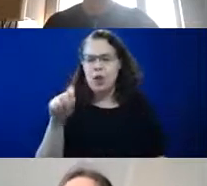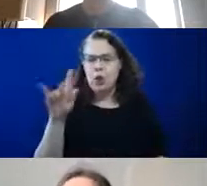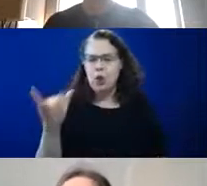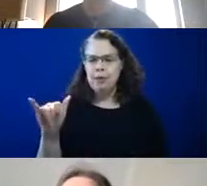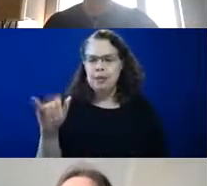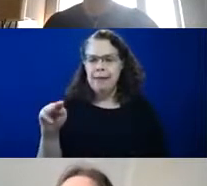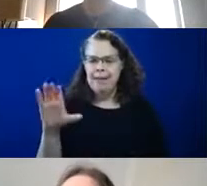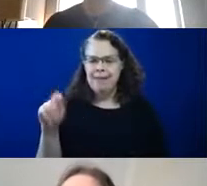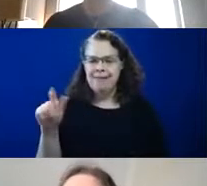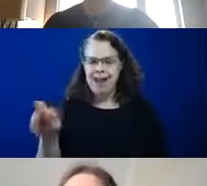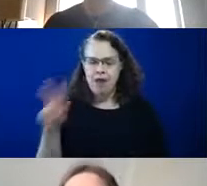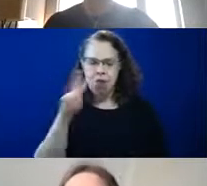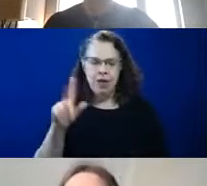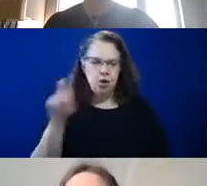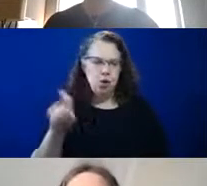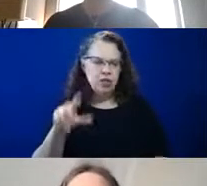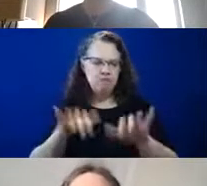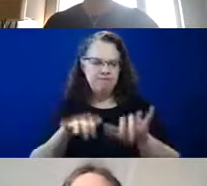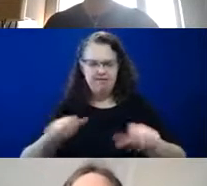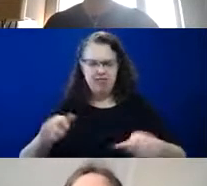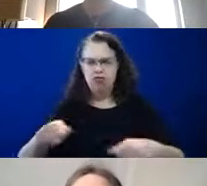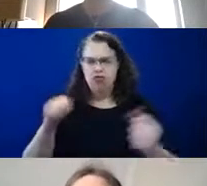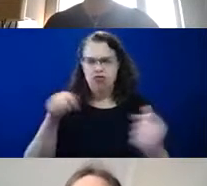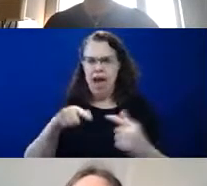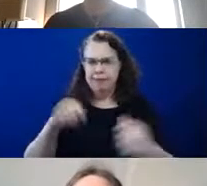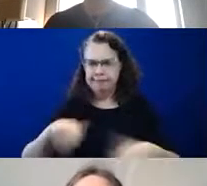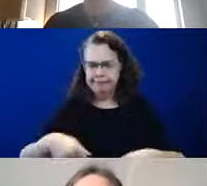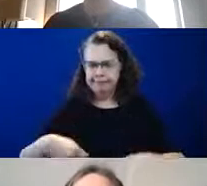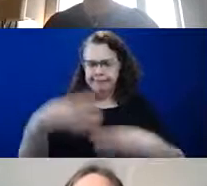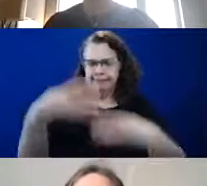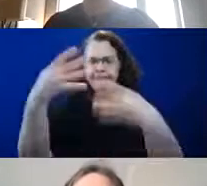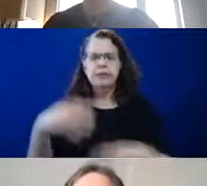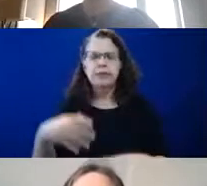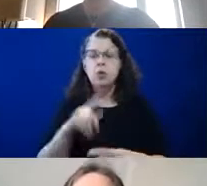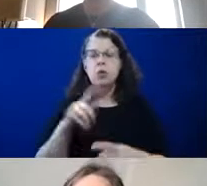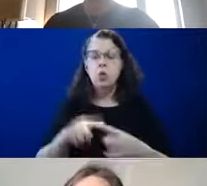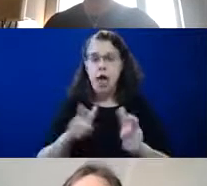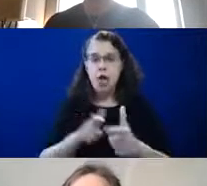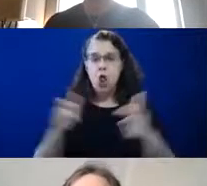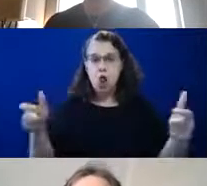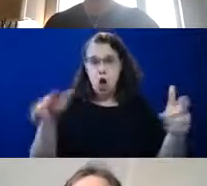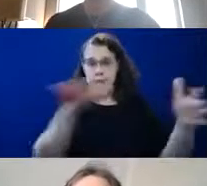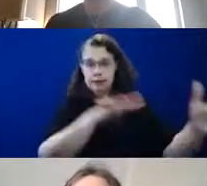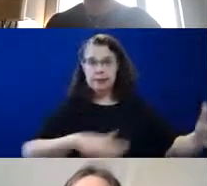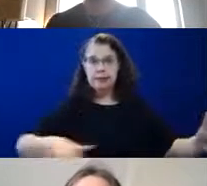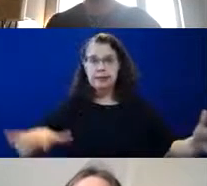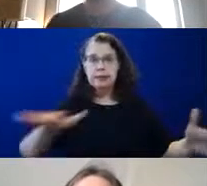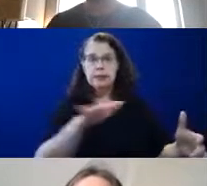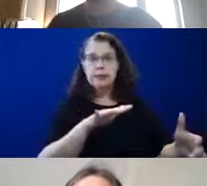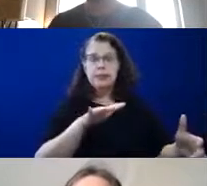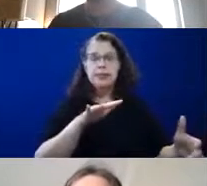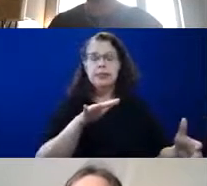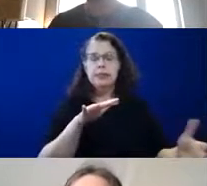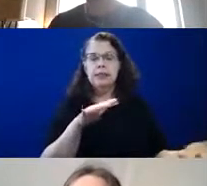your question, and I think that when certain large spaces are